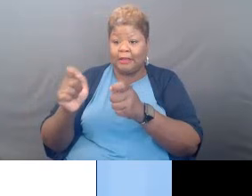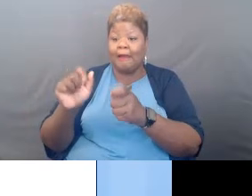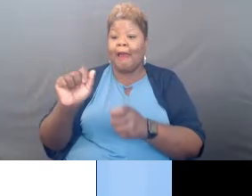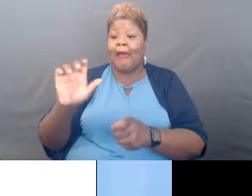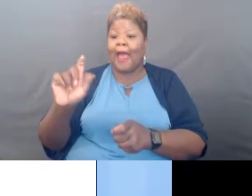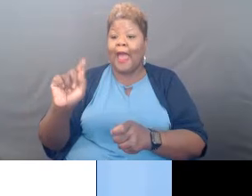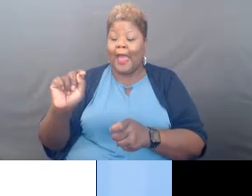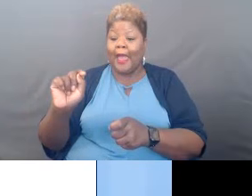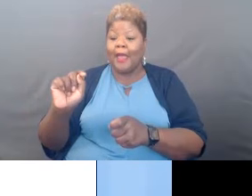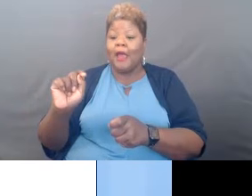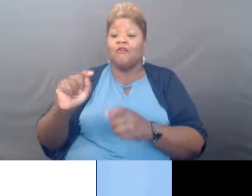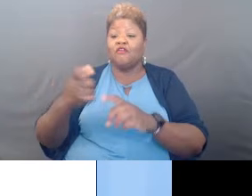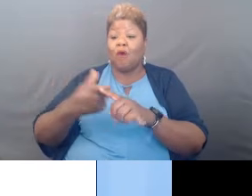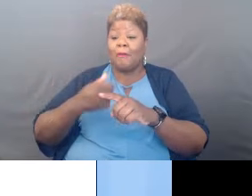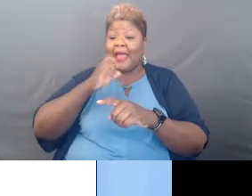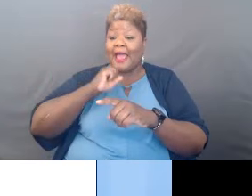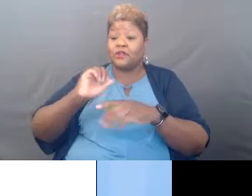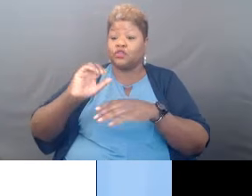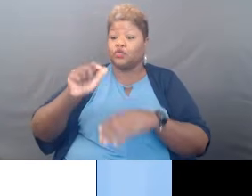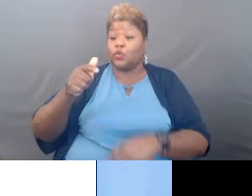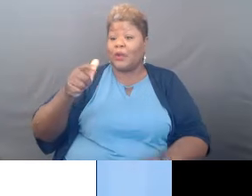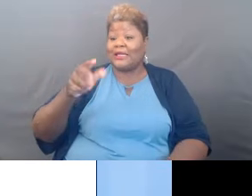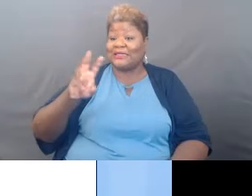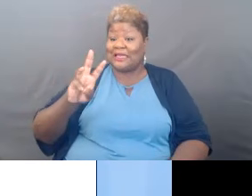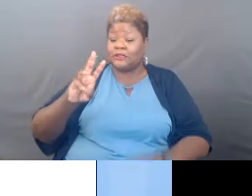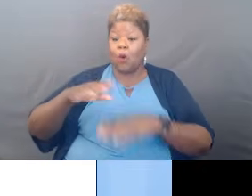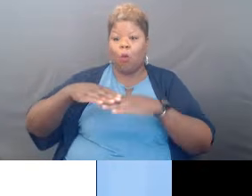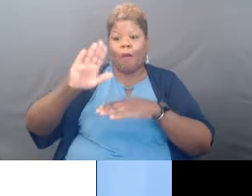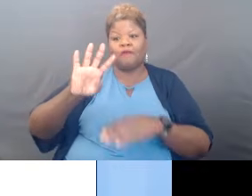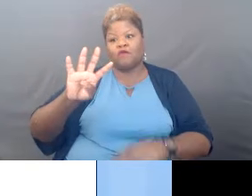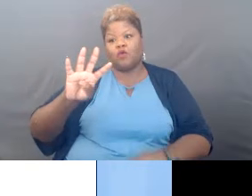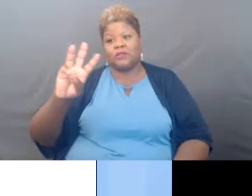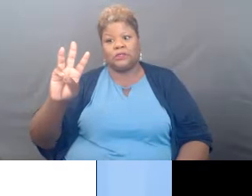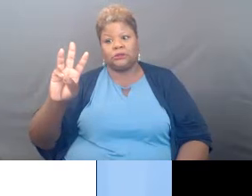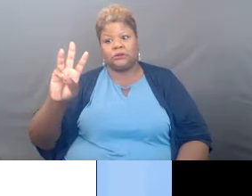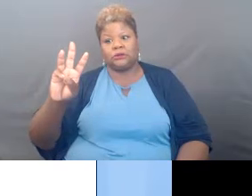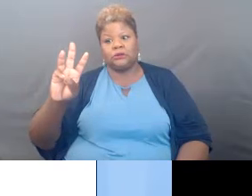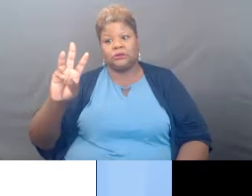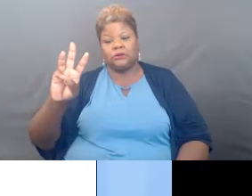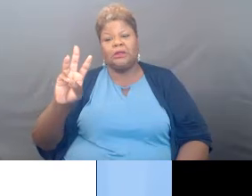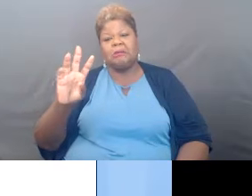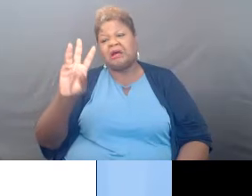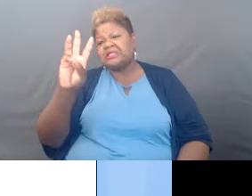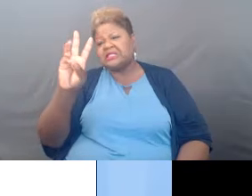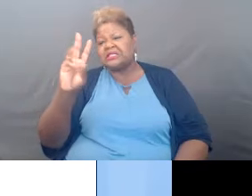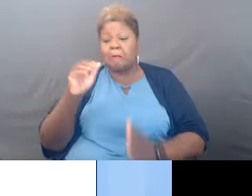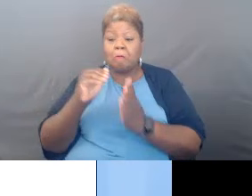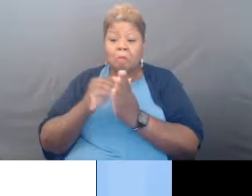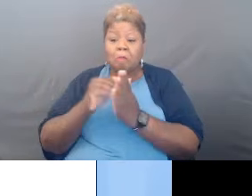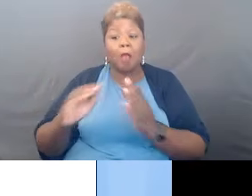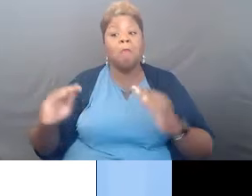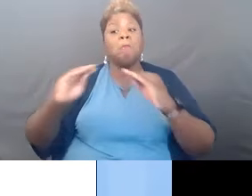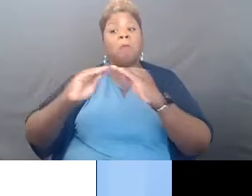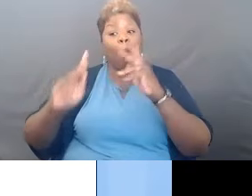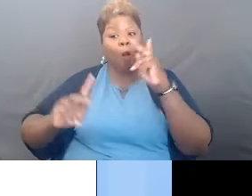age of 26 to 46. And studies have been completed that this will, about 6 million more people will become